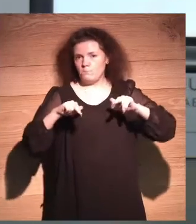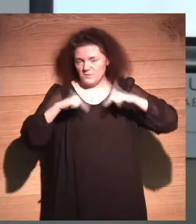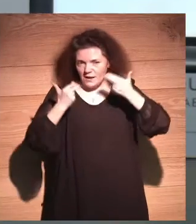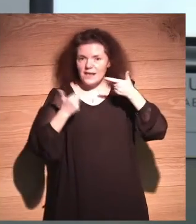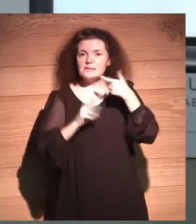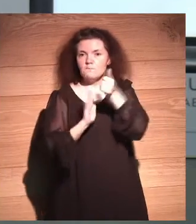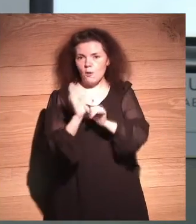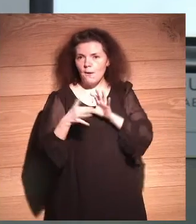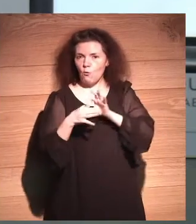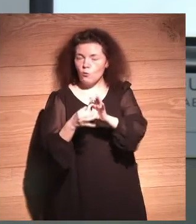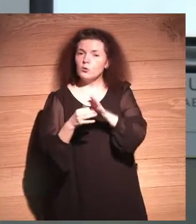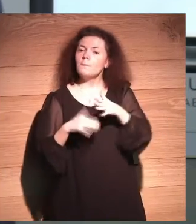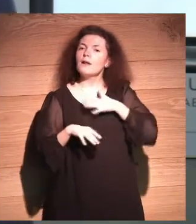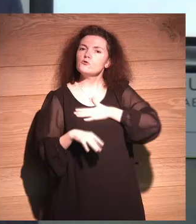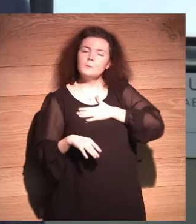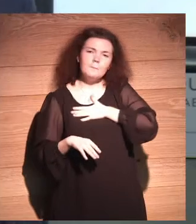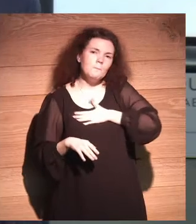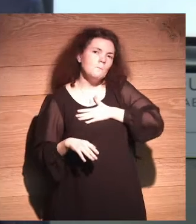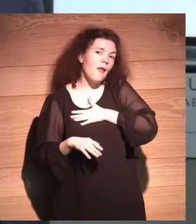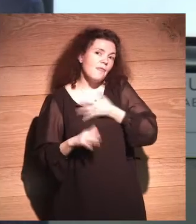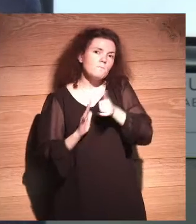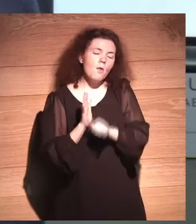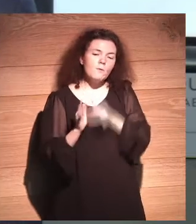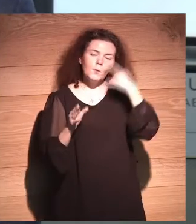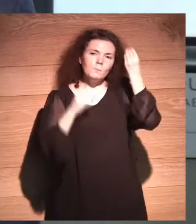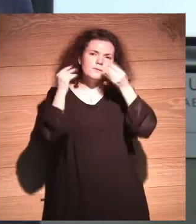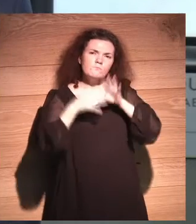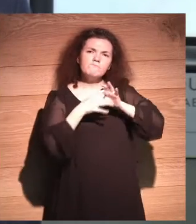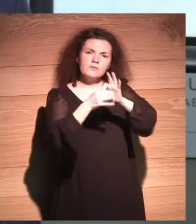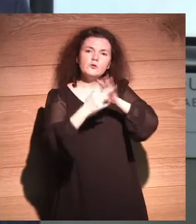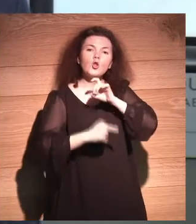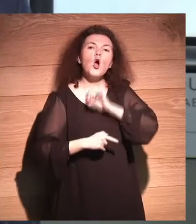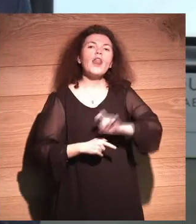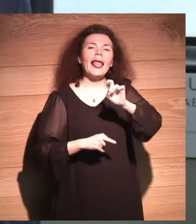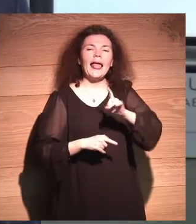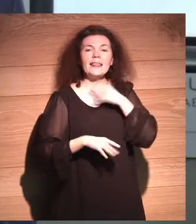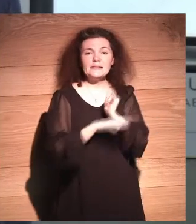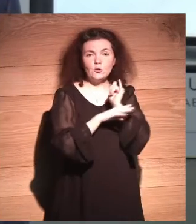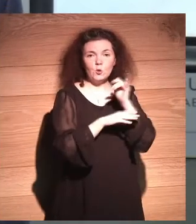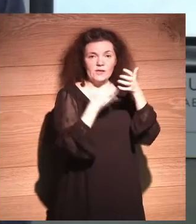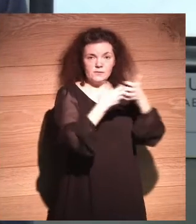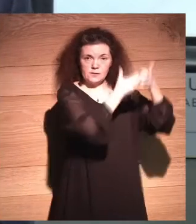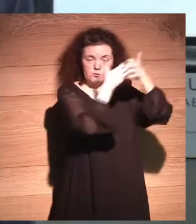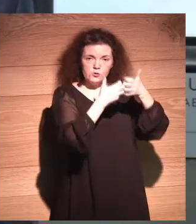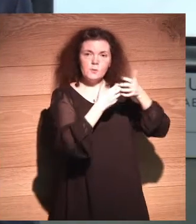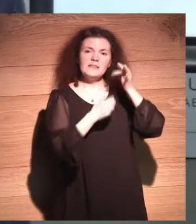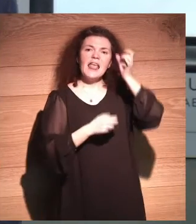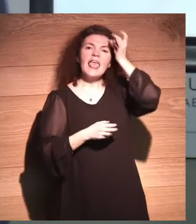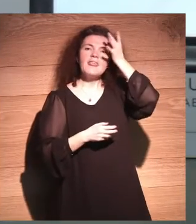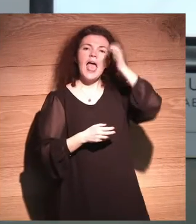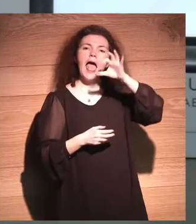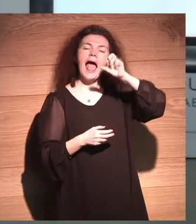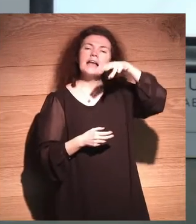Fundación Telefónica for the opportunity to organize this program with them. We think that it's closely related to the origins of our institute